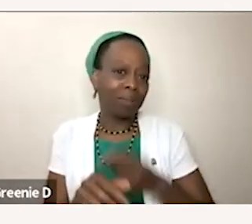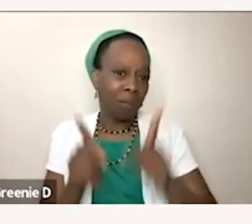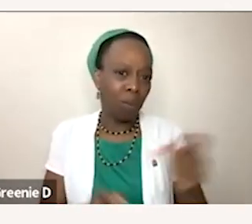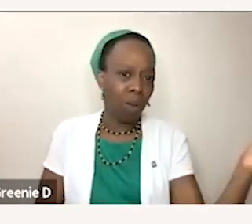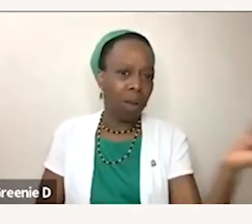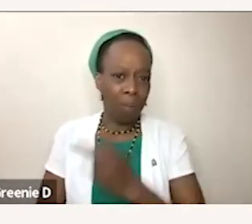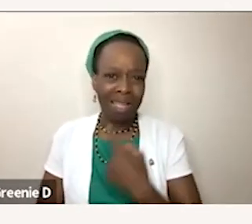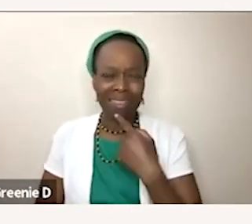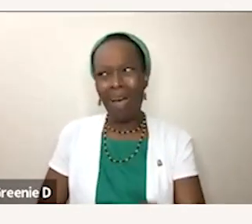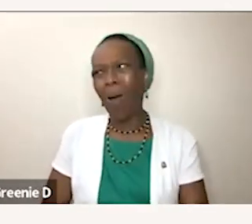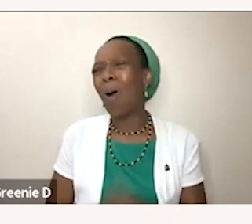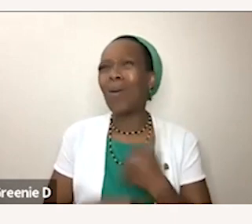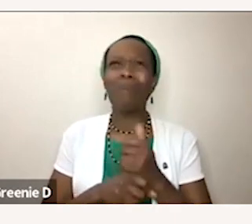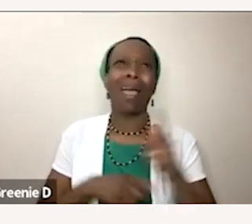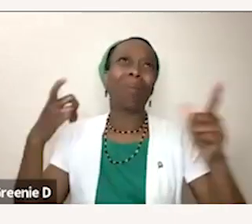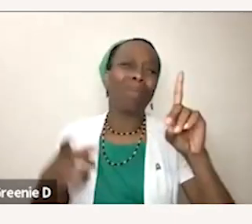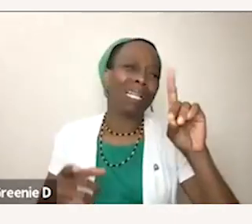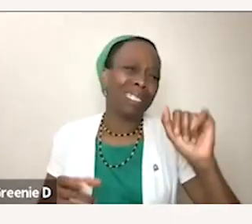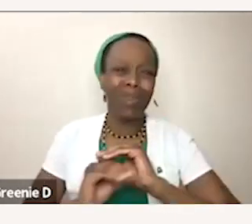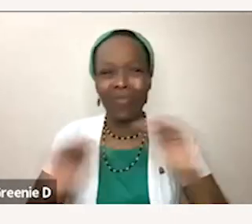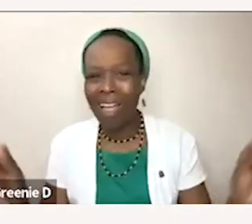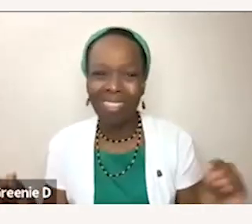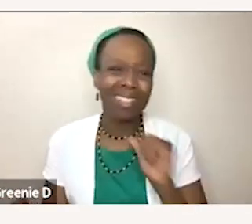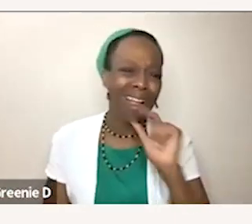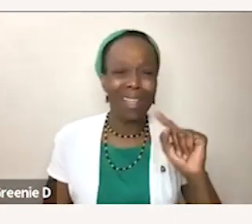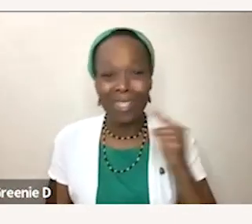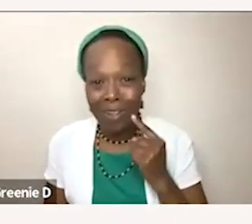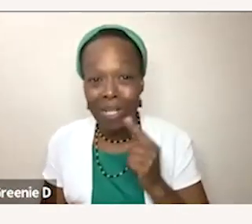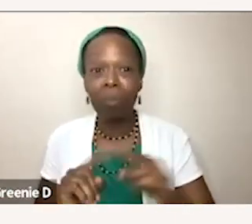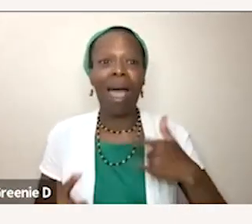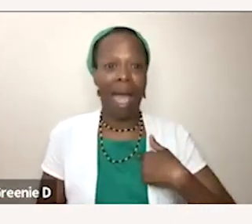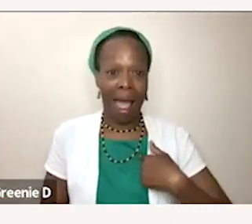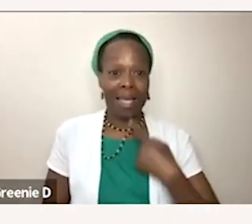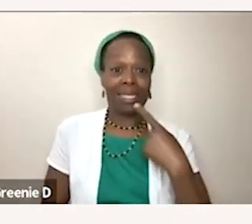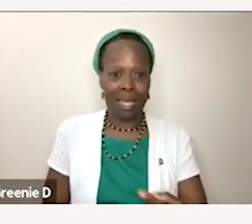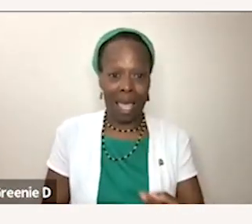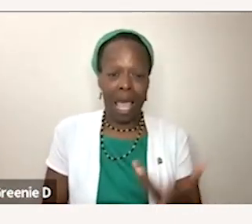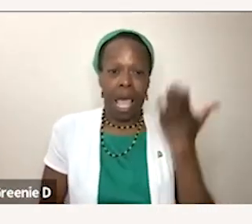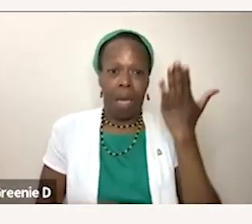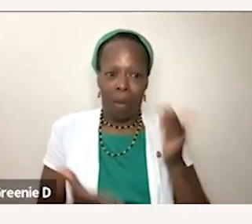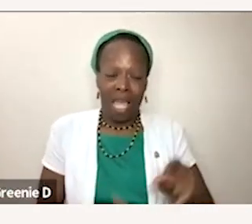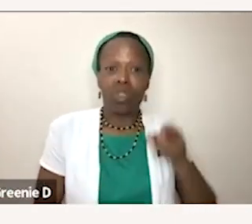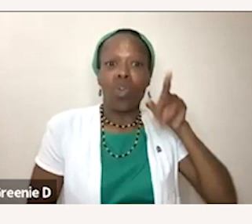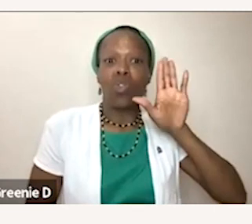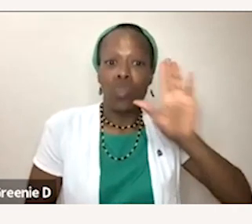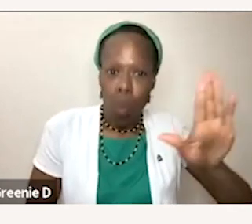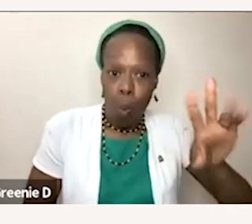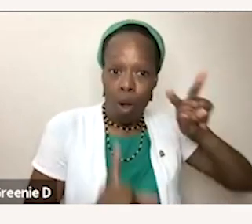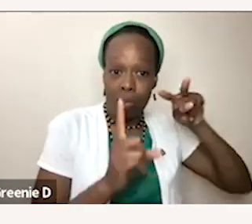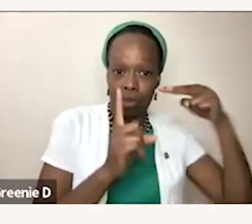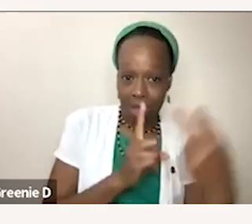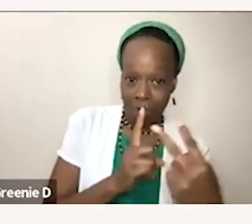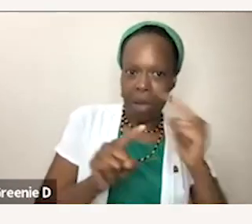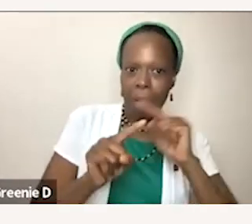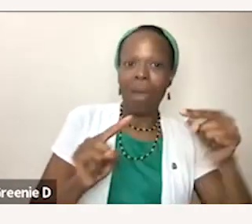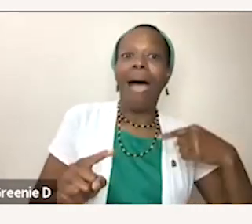like, "Oh, you're making a big deal out of nothing," my go-to is, that may be your perception that I'm